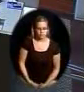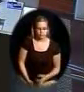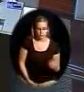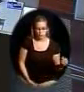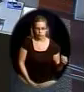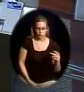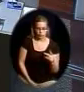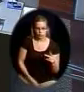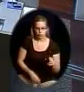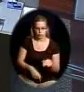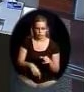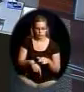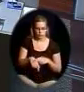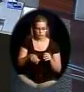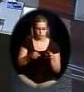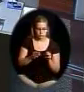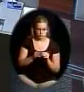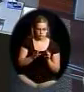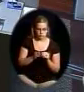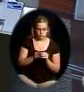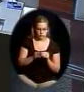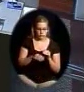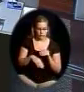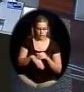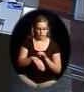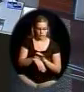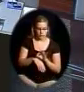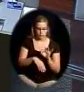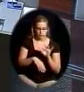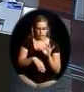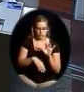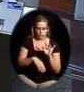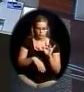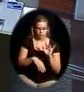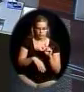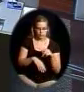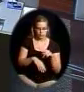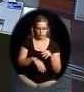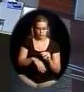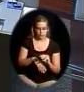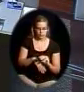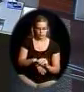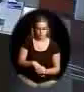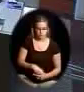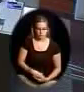at regular session at 9:25 p.m.